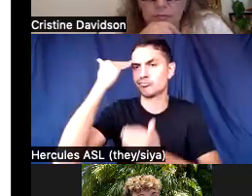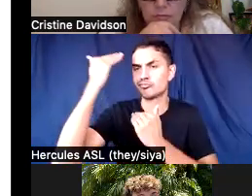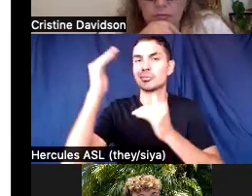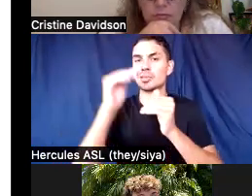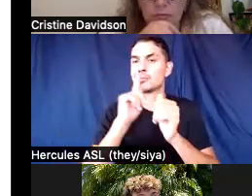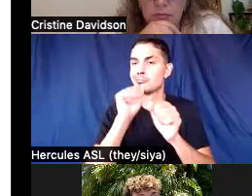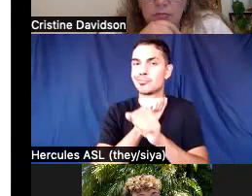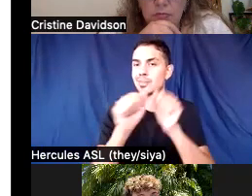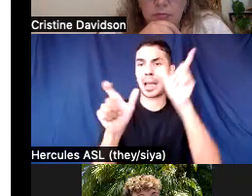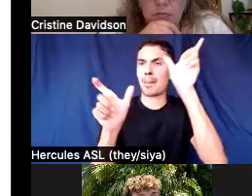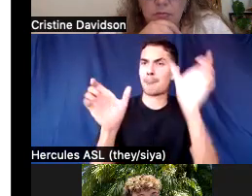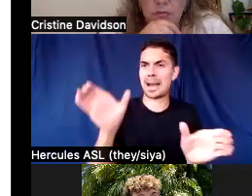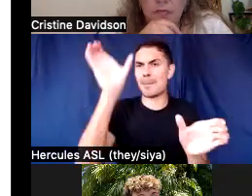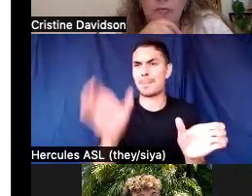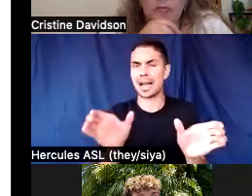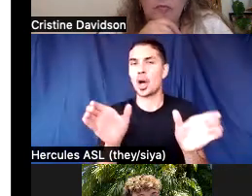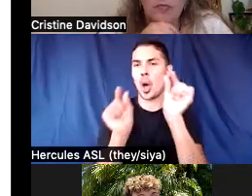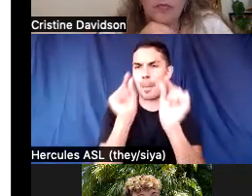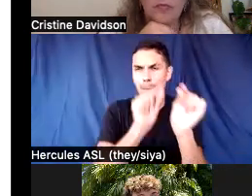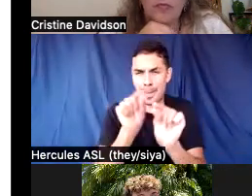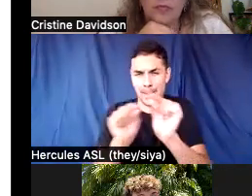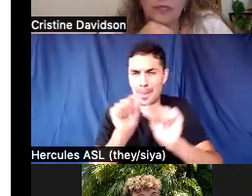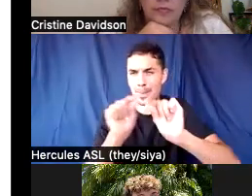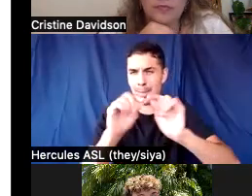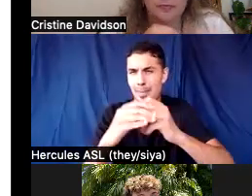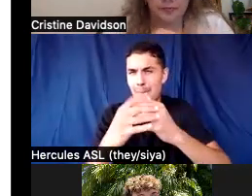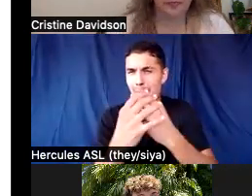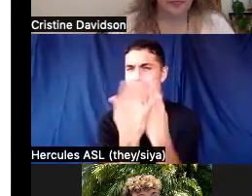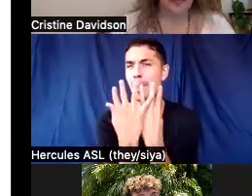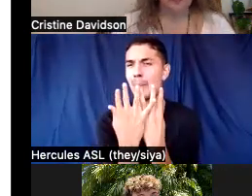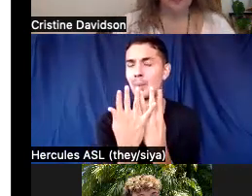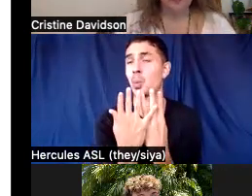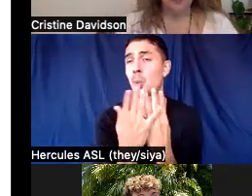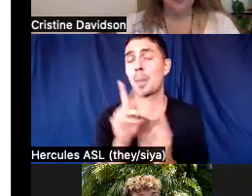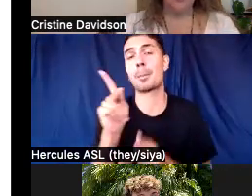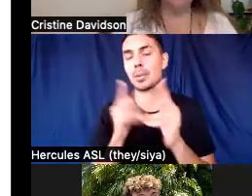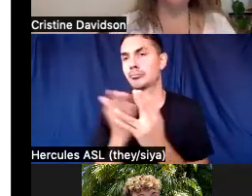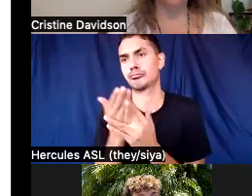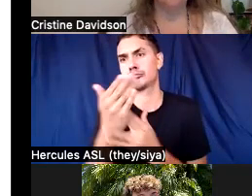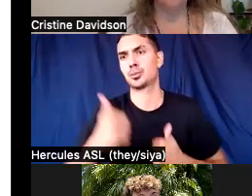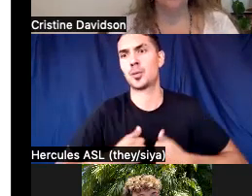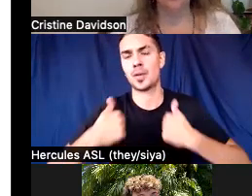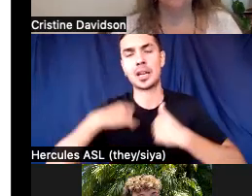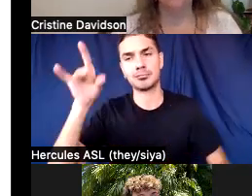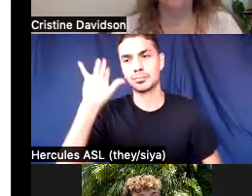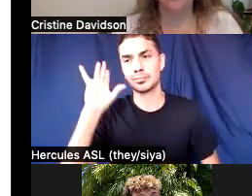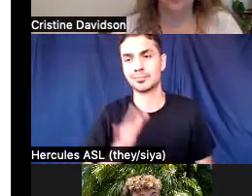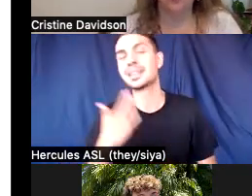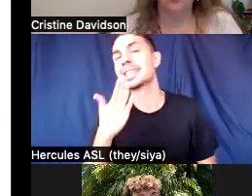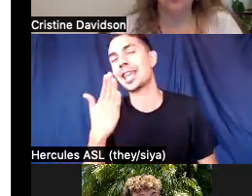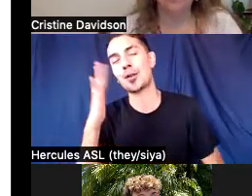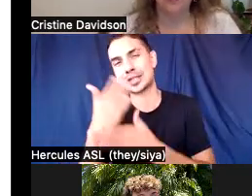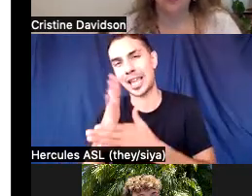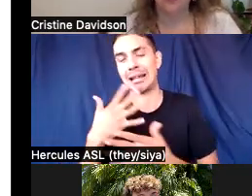co-occurrence could just be within one facet of surviving. Anyway, thank you, Christine. I appreciate the time. Yeah.